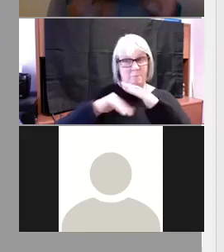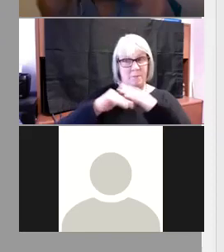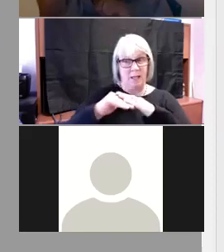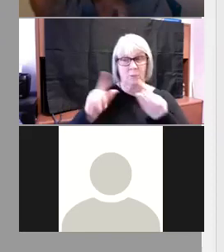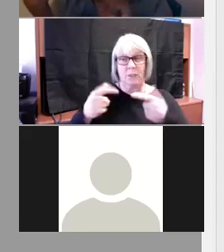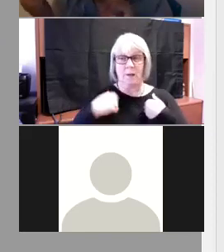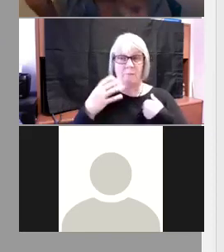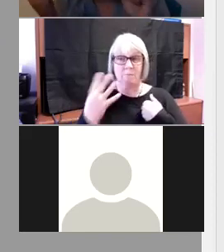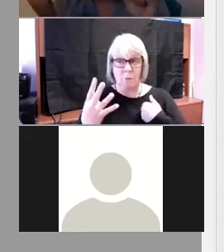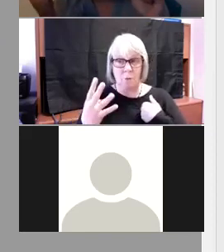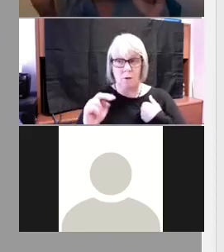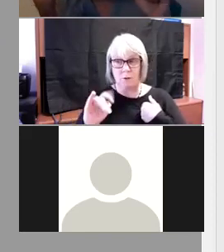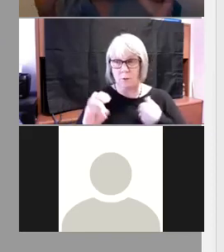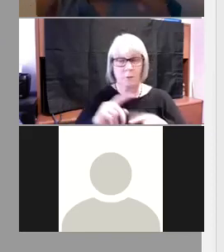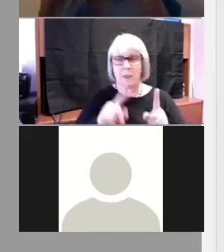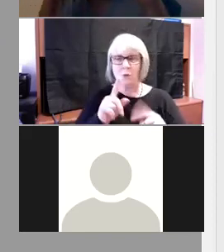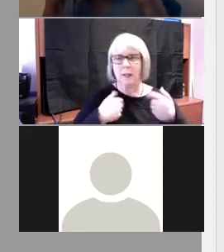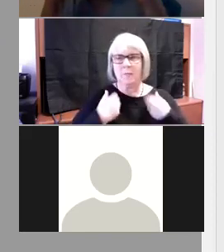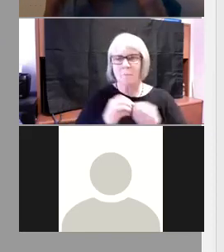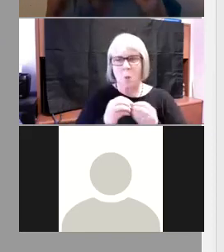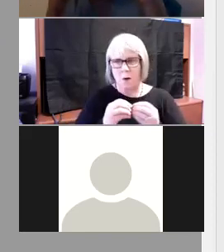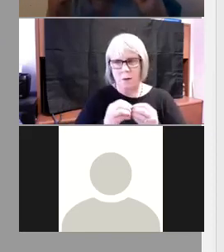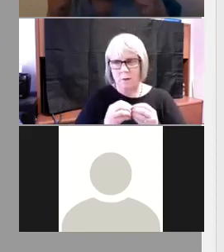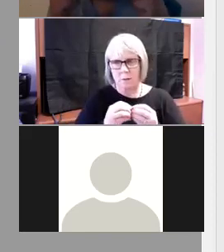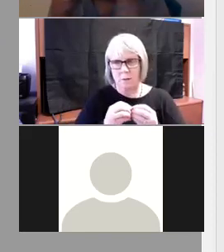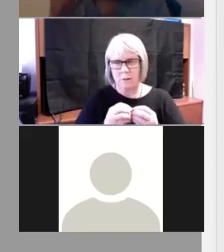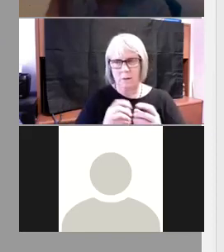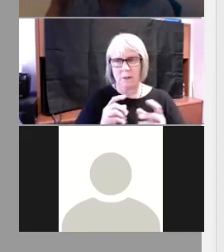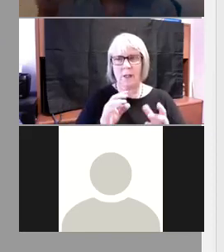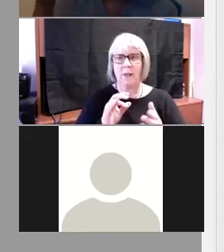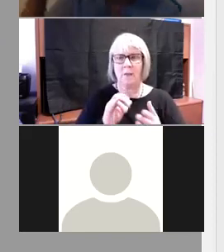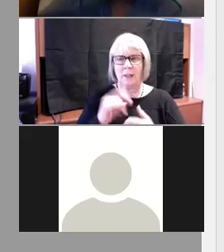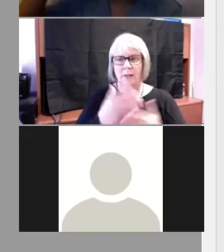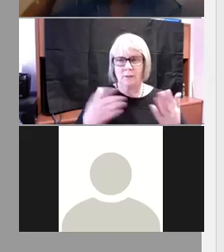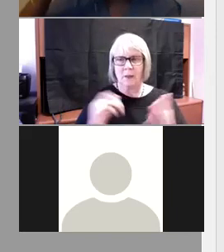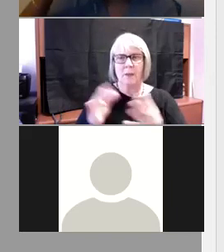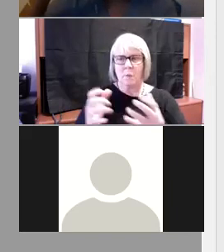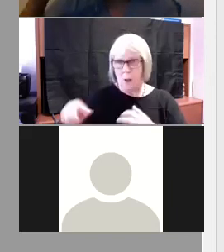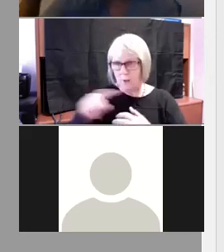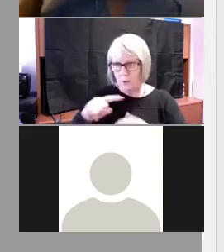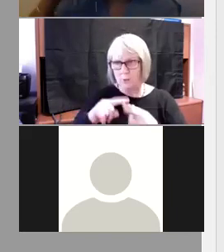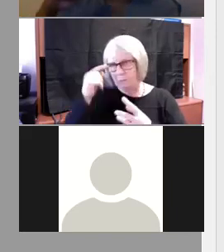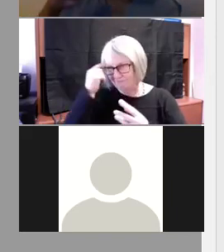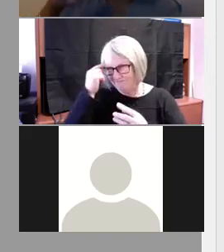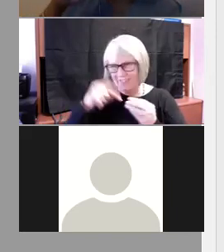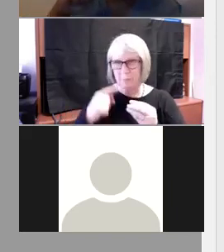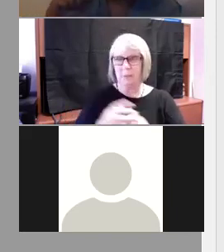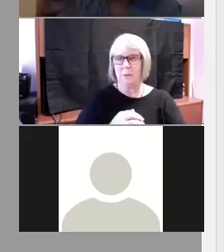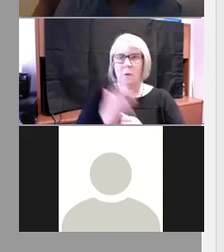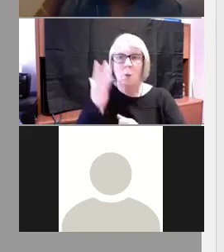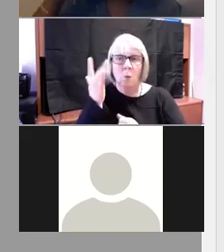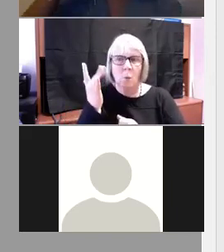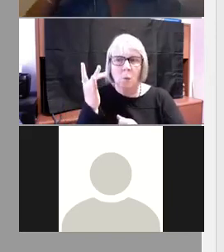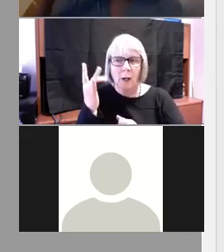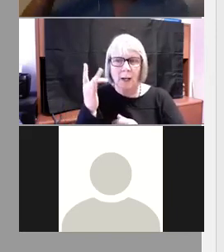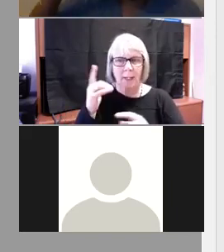node cliques. We cannot have more. And that is the thing that I want you guys to think about. Why